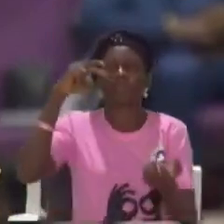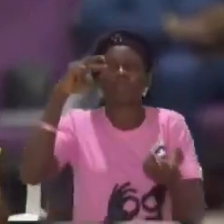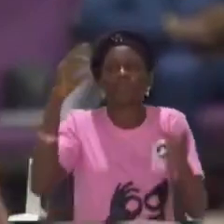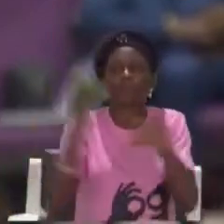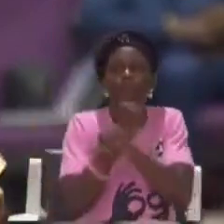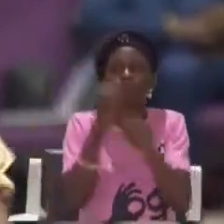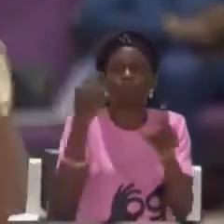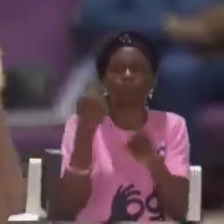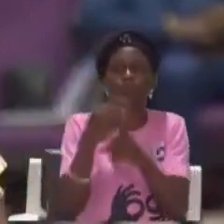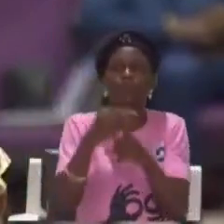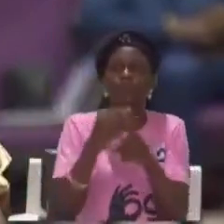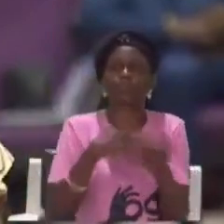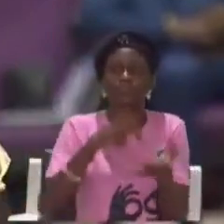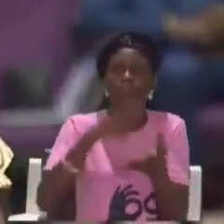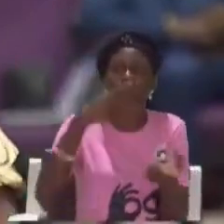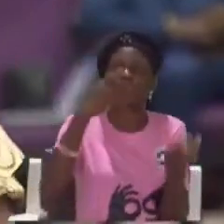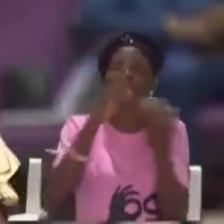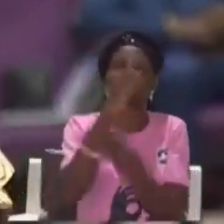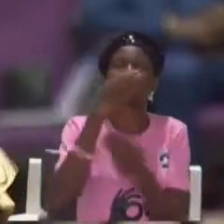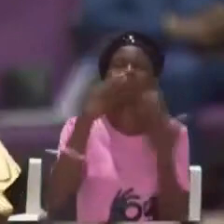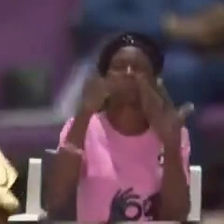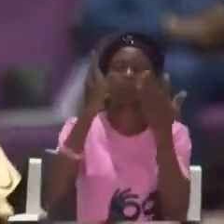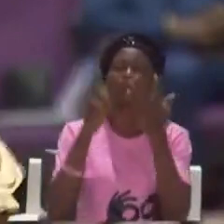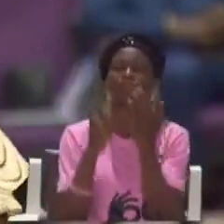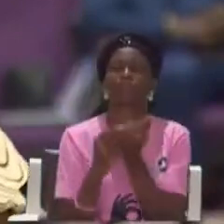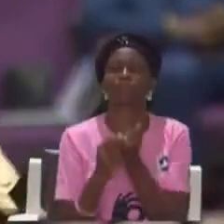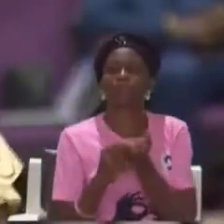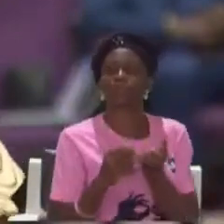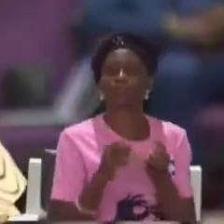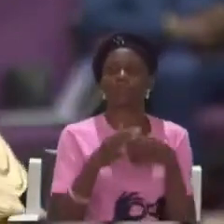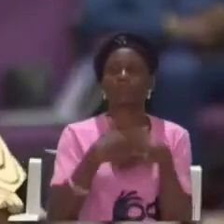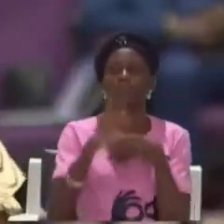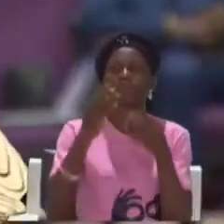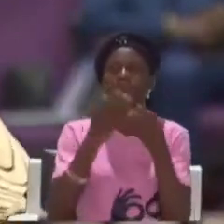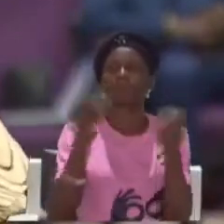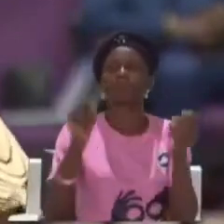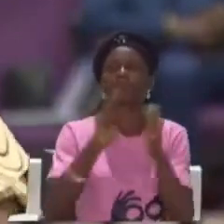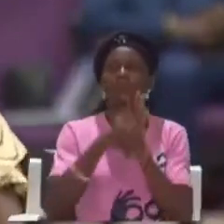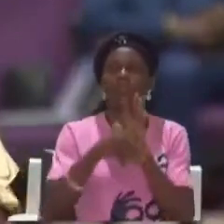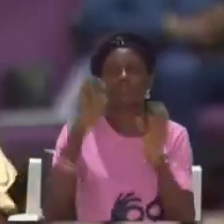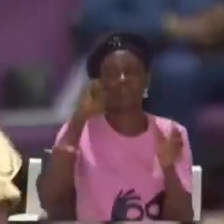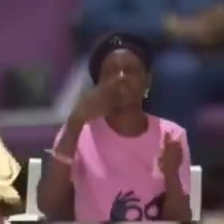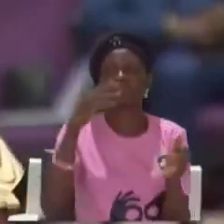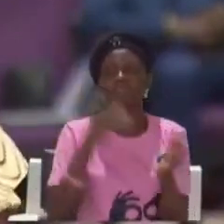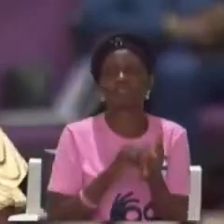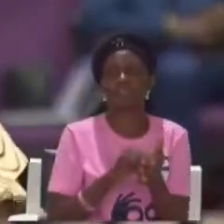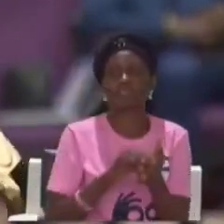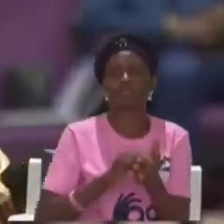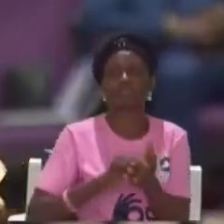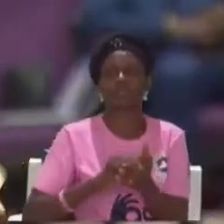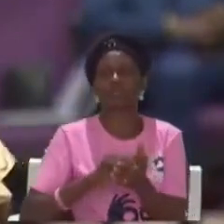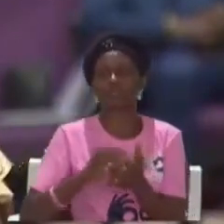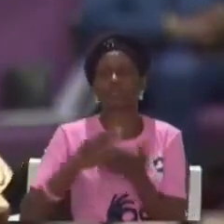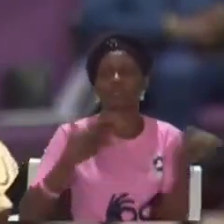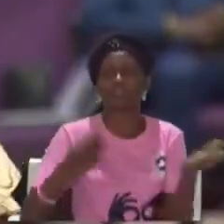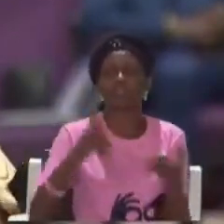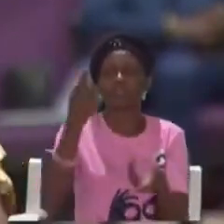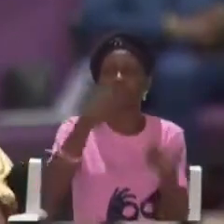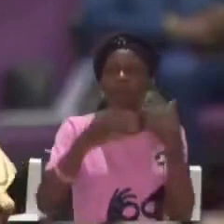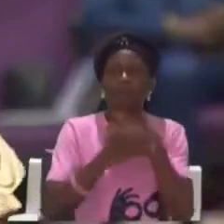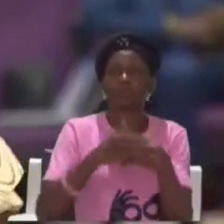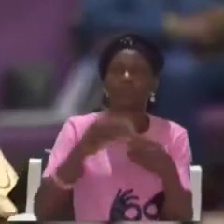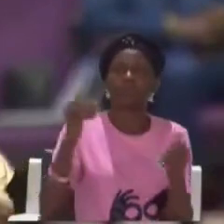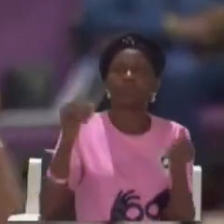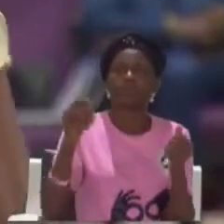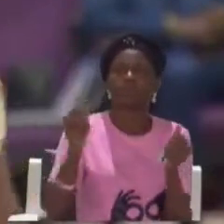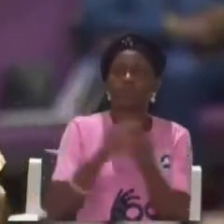word and I jumped and said, God, thank you. Immediately after a few minutes, he said again, so somebody's there. You are coming with the husband to the